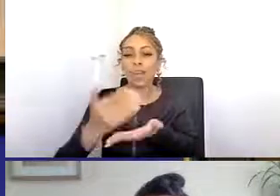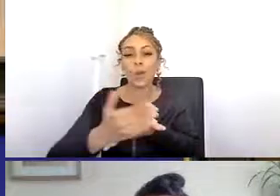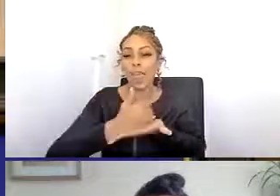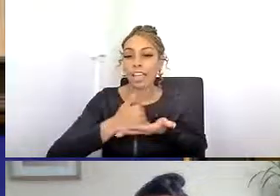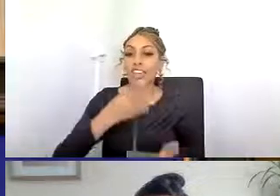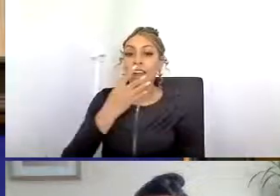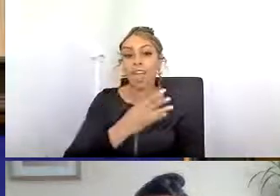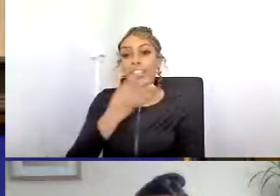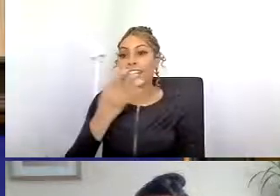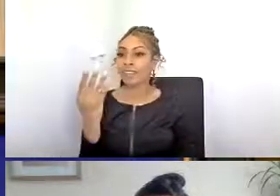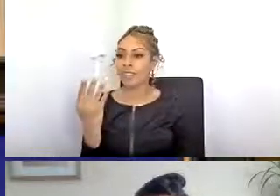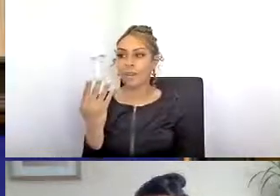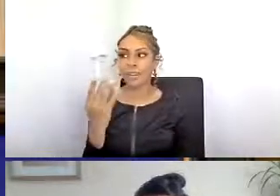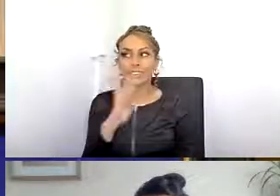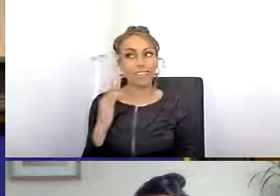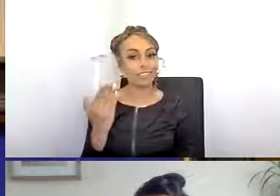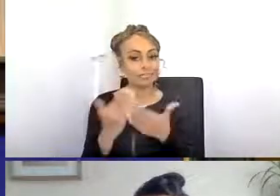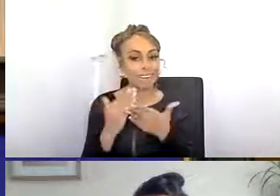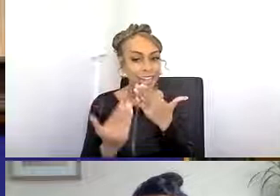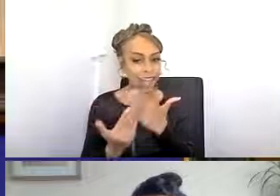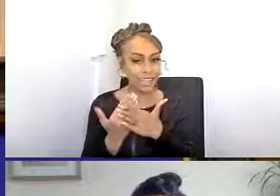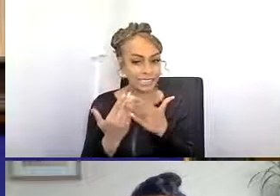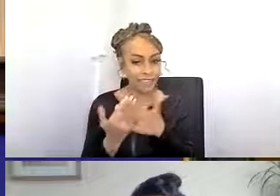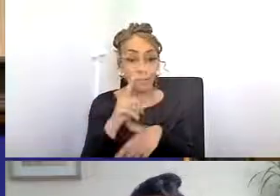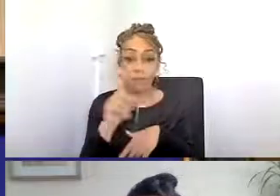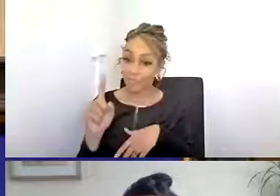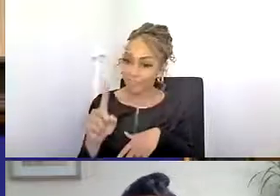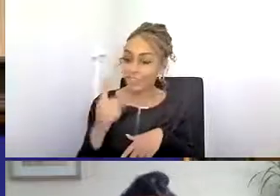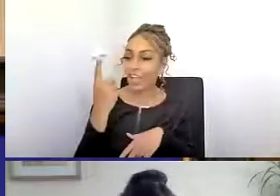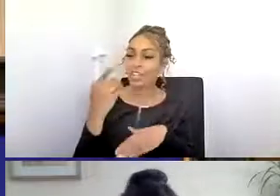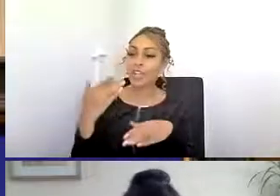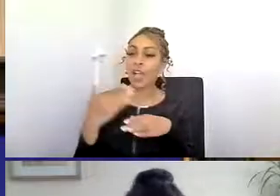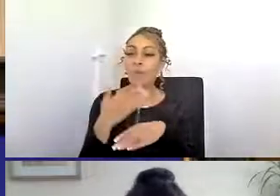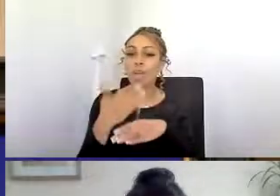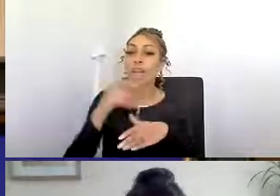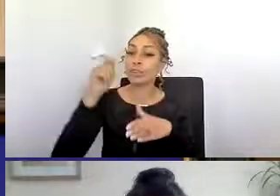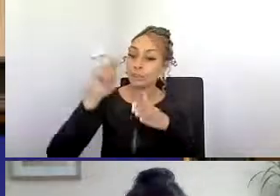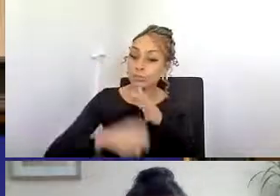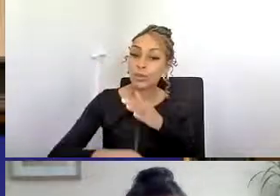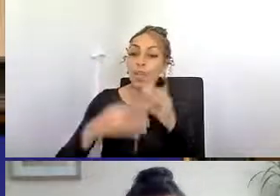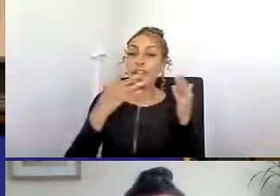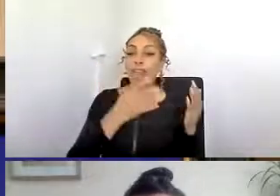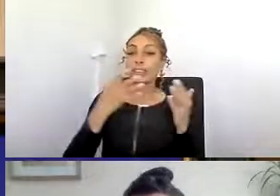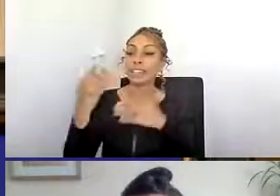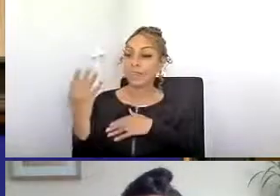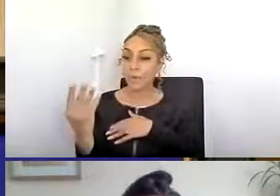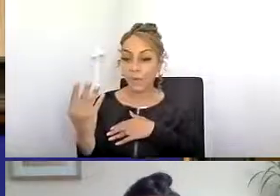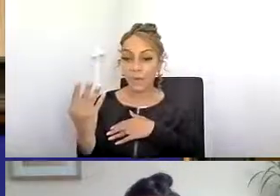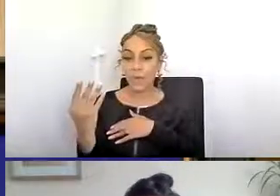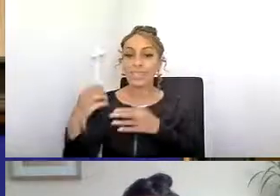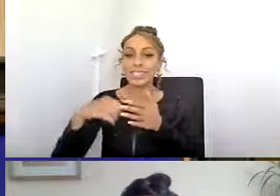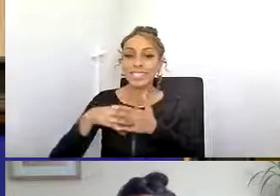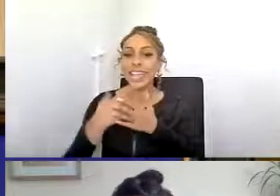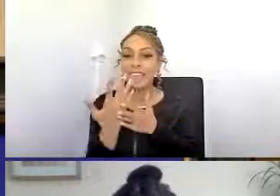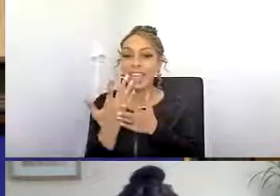feel very contemporary anymore, but this was the first work that was bought in 1994 to develop